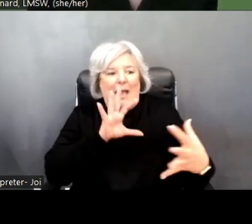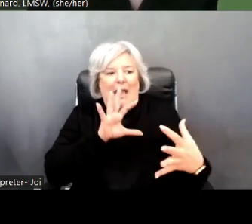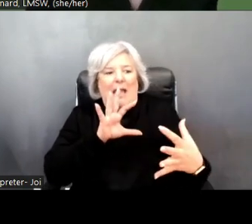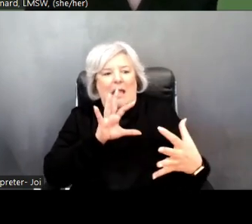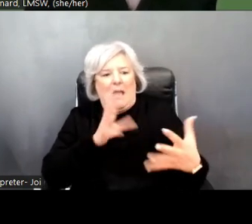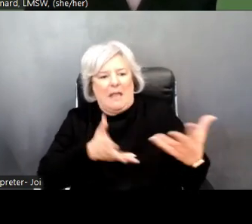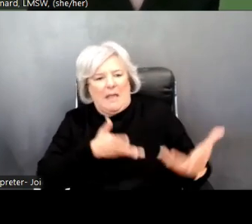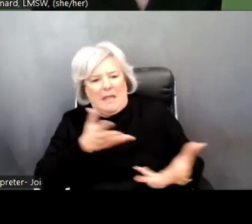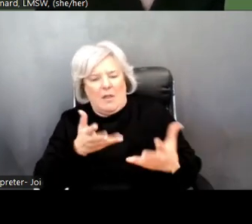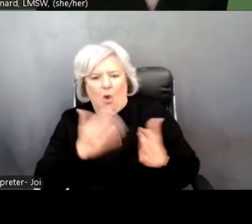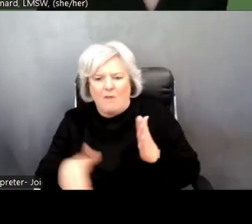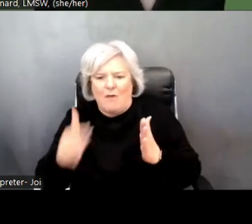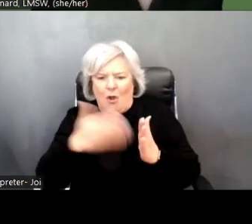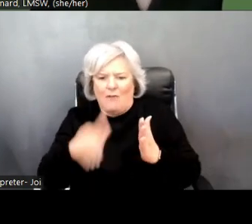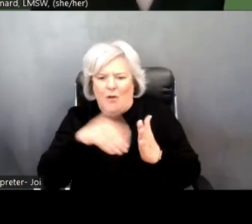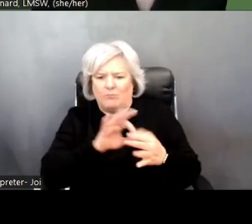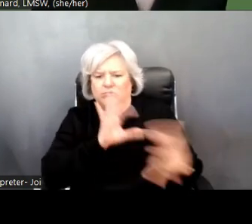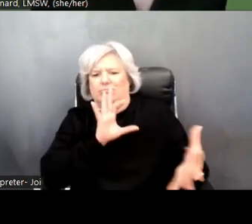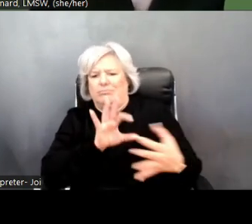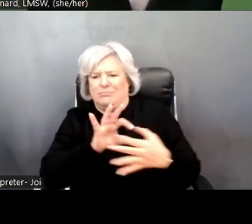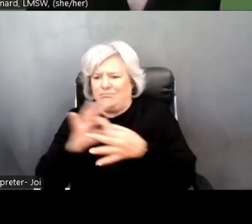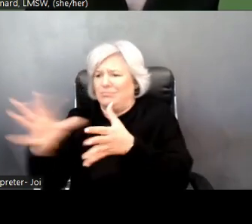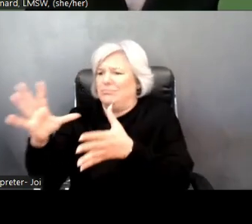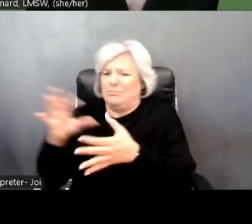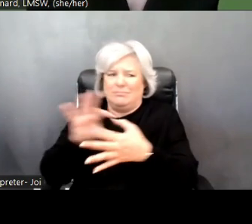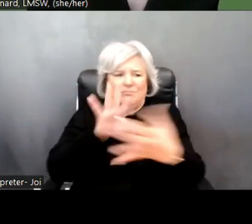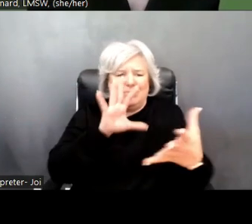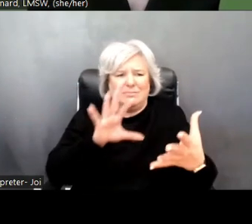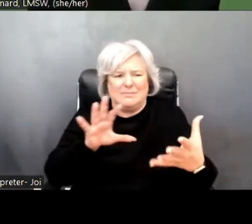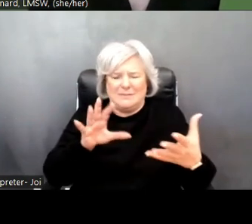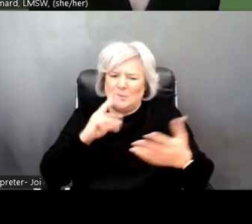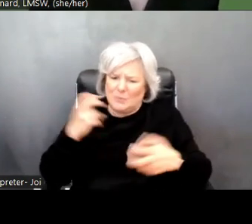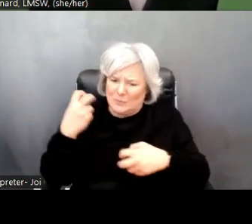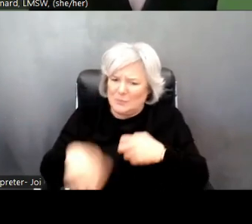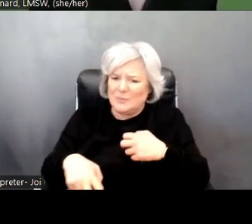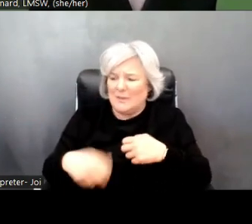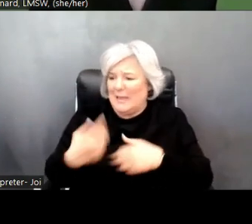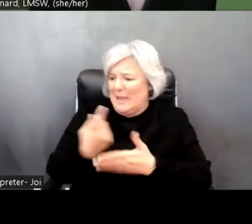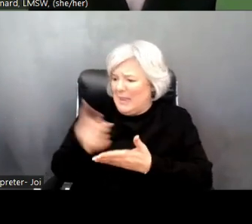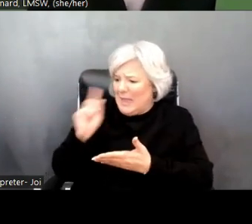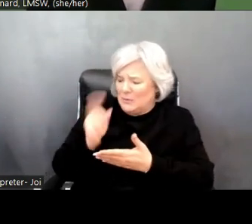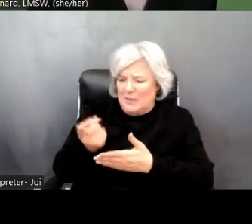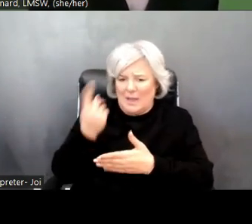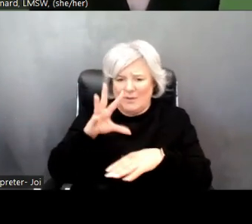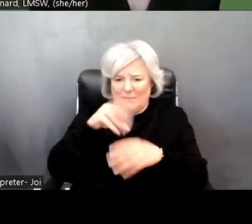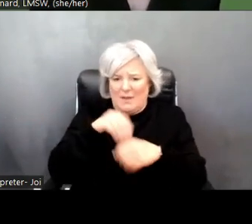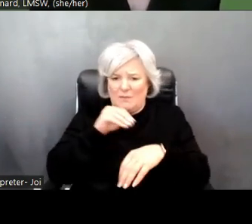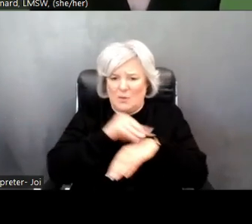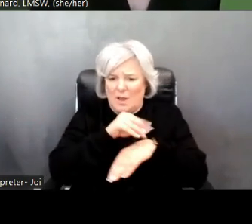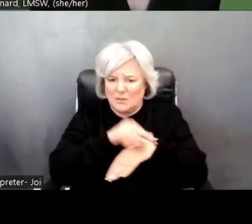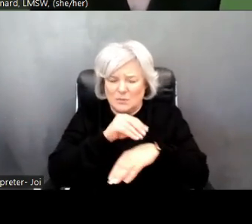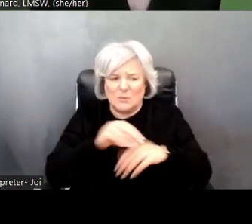and broken repeatedly, oftentimes. Last week I was doing a consultation for one of our cohorts, and